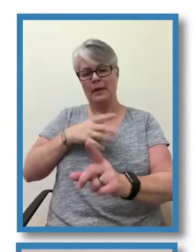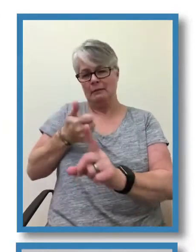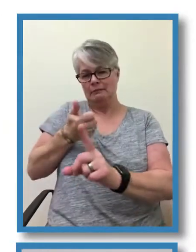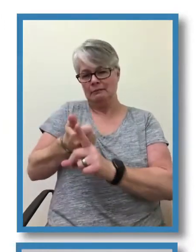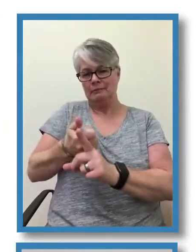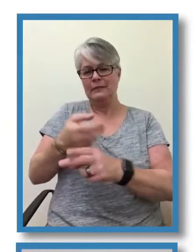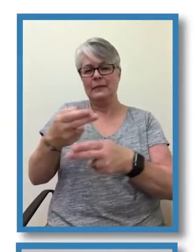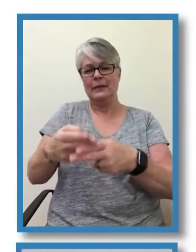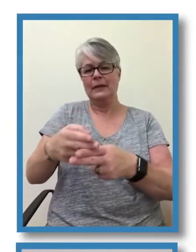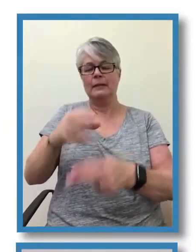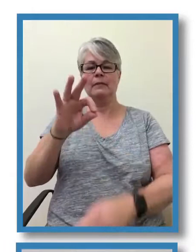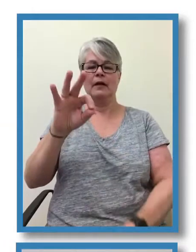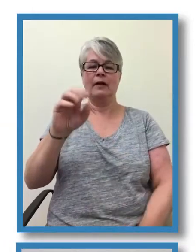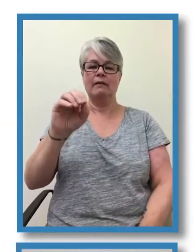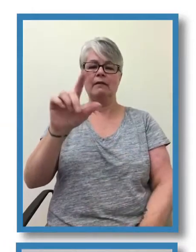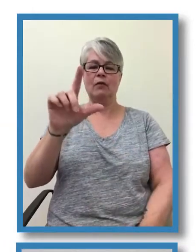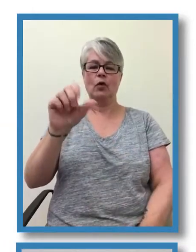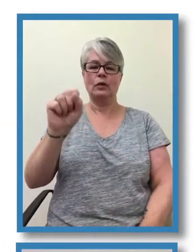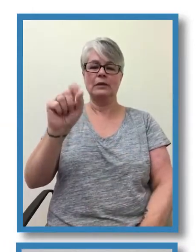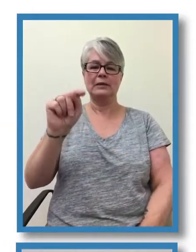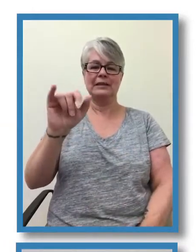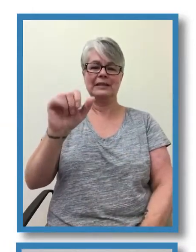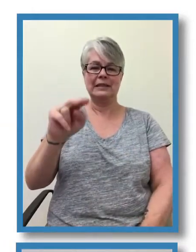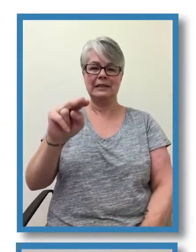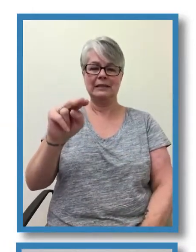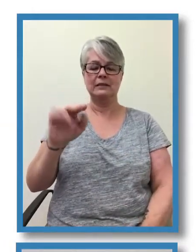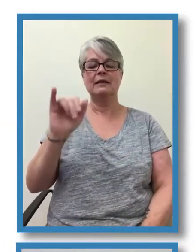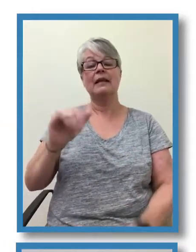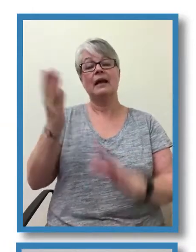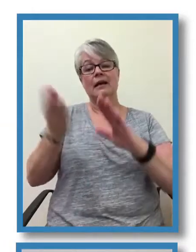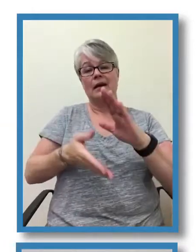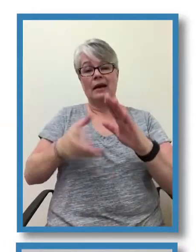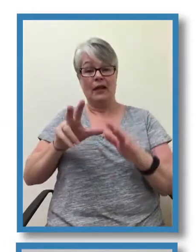to 26 typically falls within what we would call